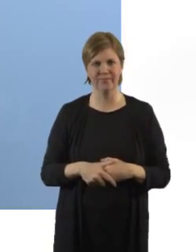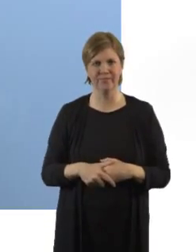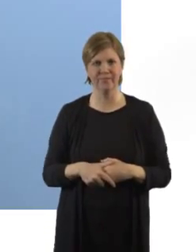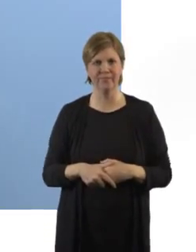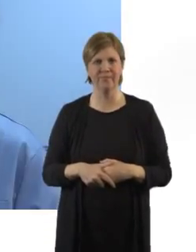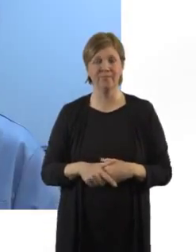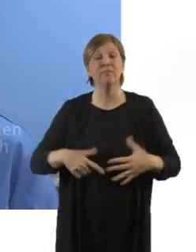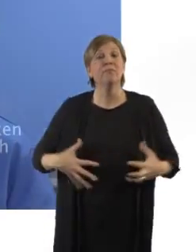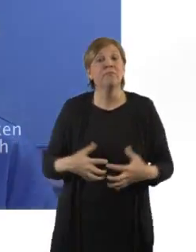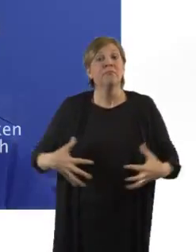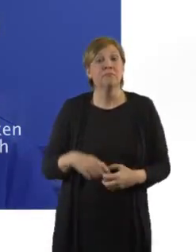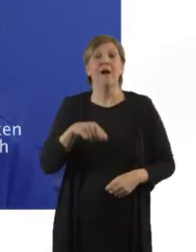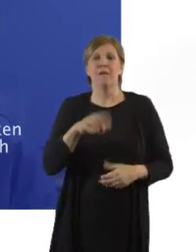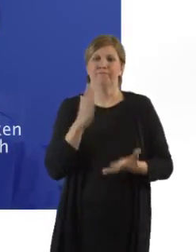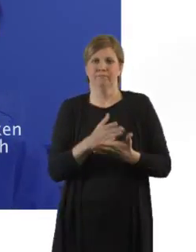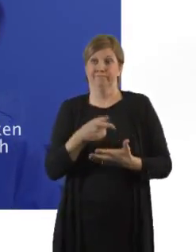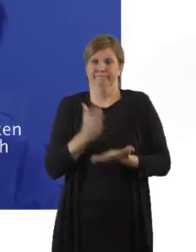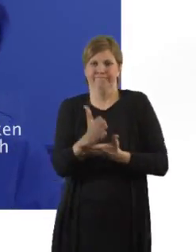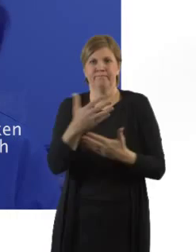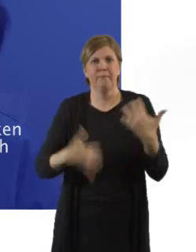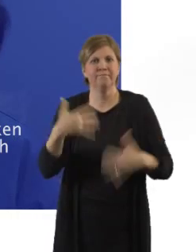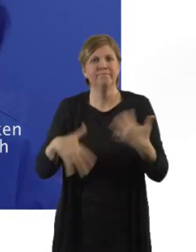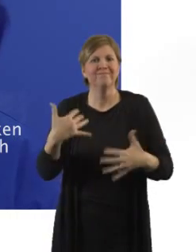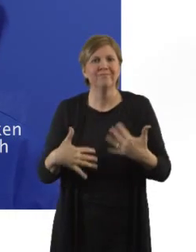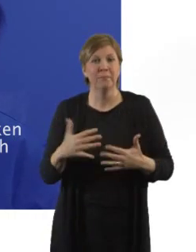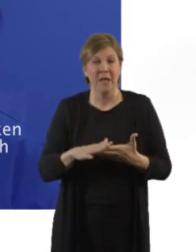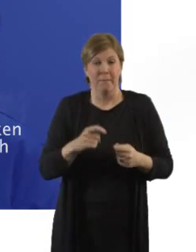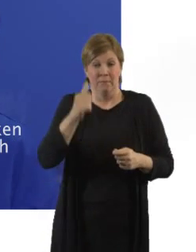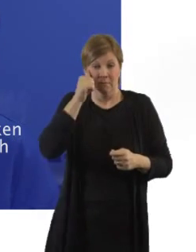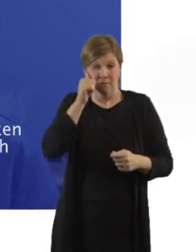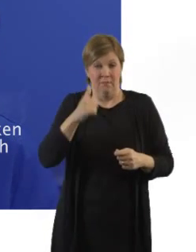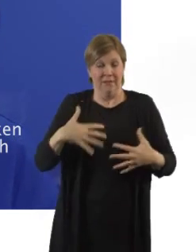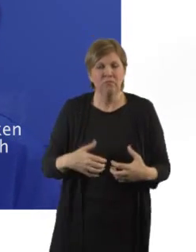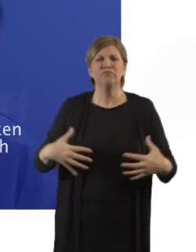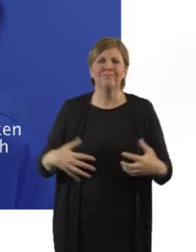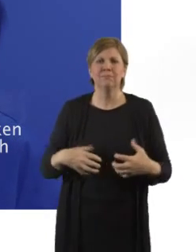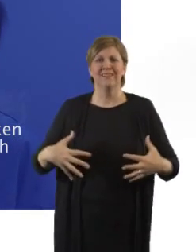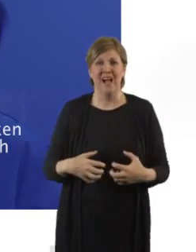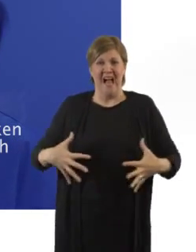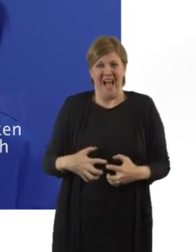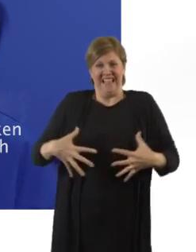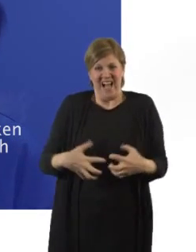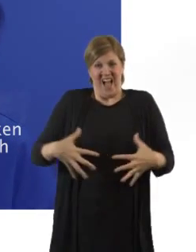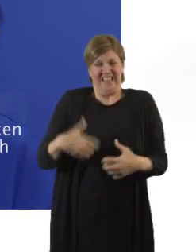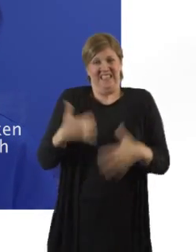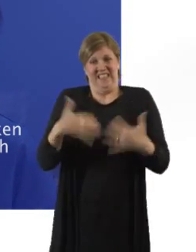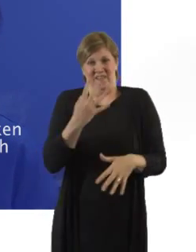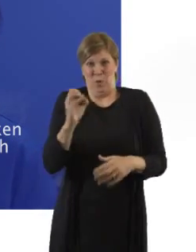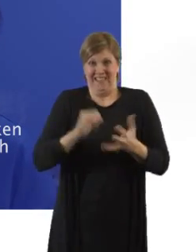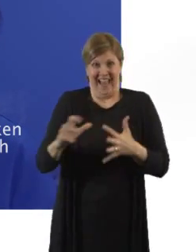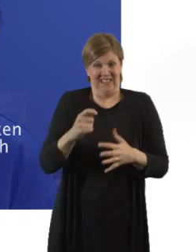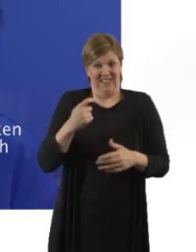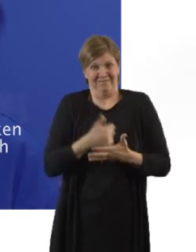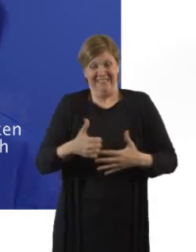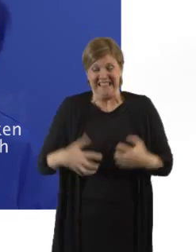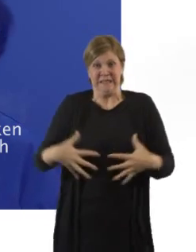beginning. Waters breaking. The amniotic sac is a bag of fluid surrounding the baby. When the sac breaks, the fluid escapes, and